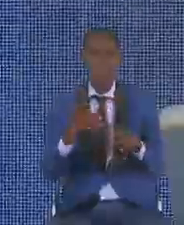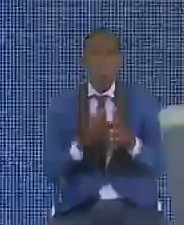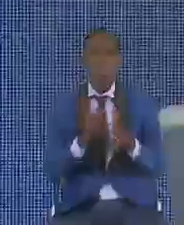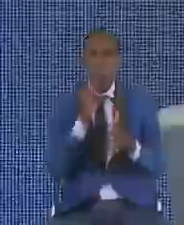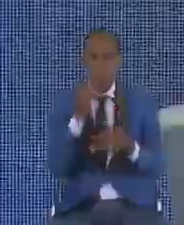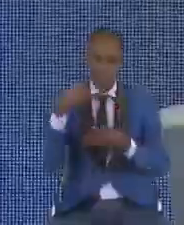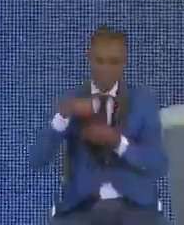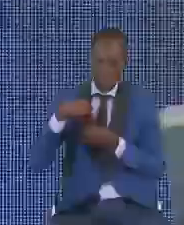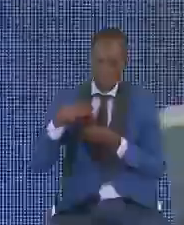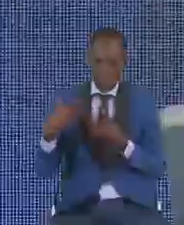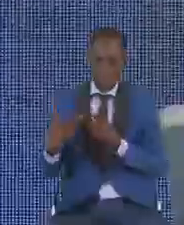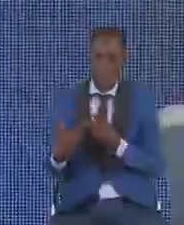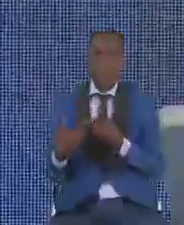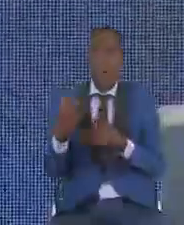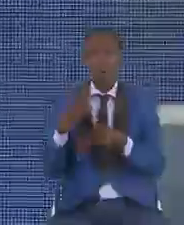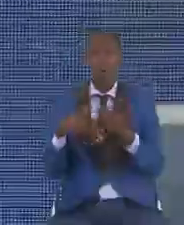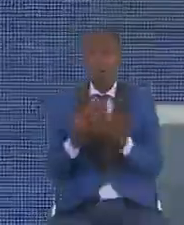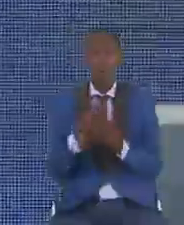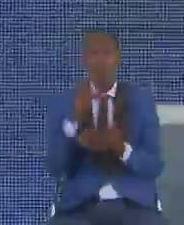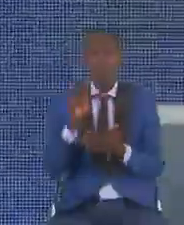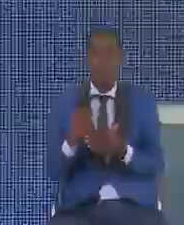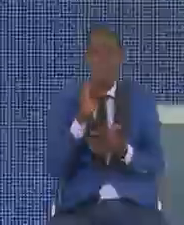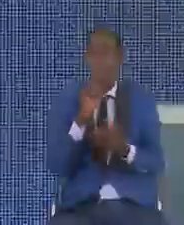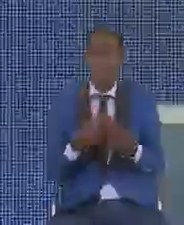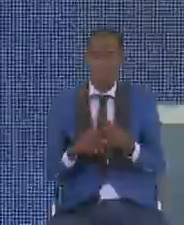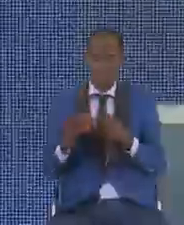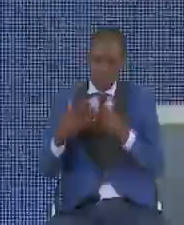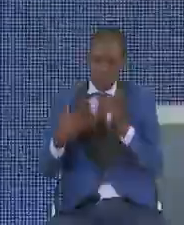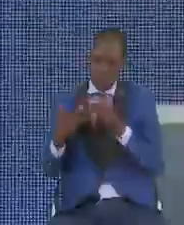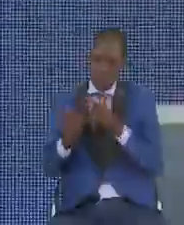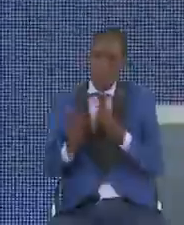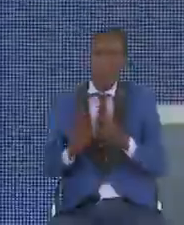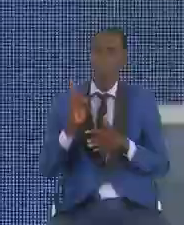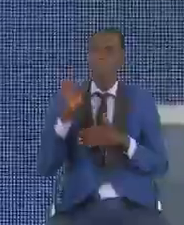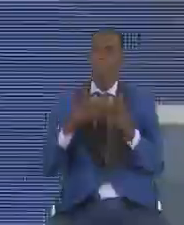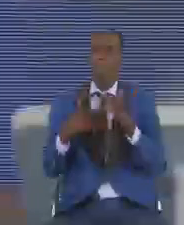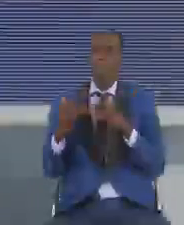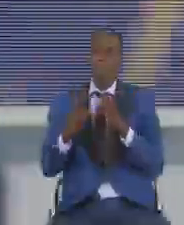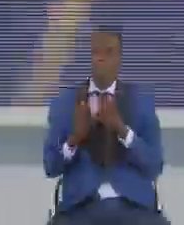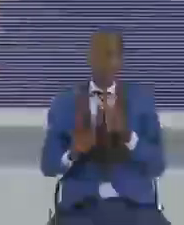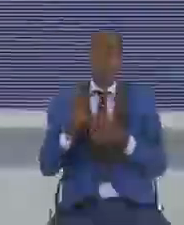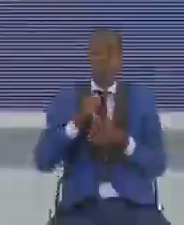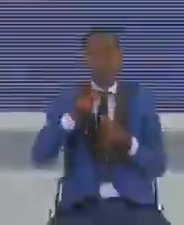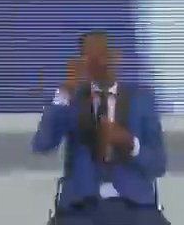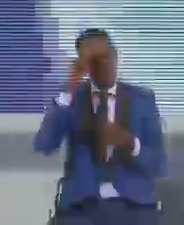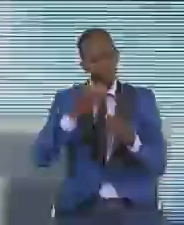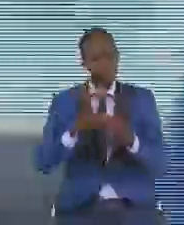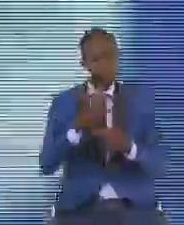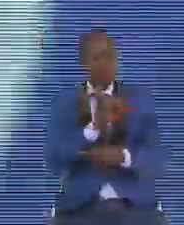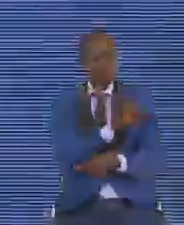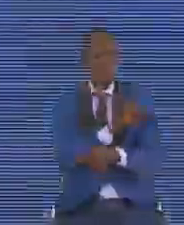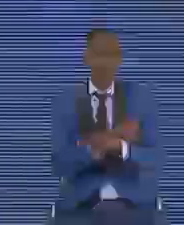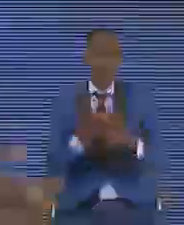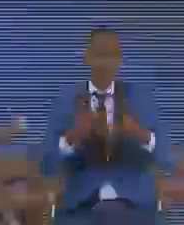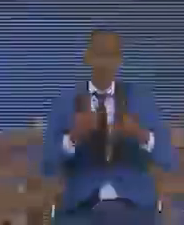you. All you need to do, stir it up. Stir it up. I remember Samson. He had the